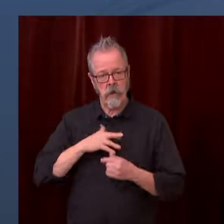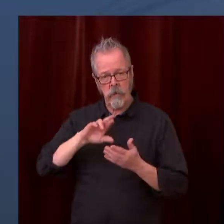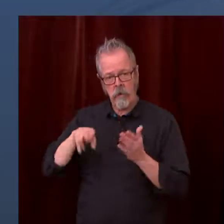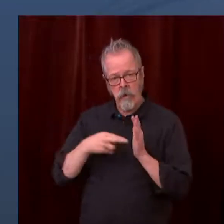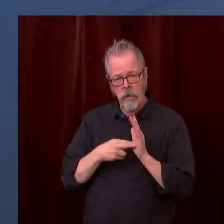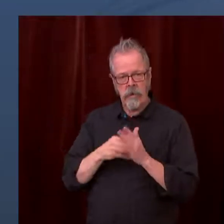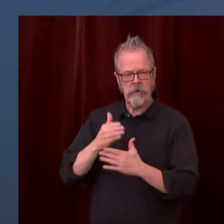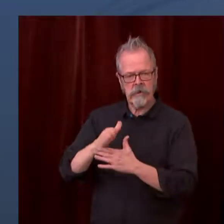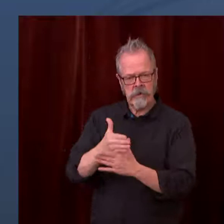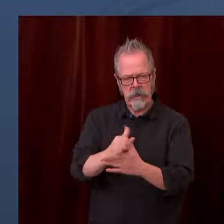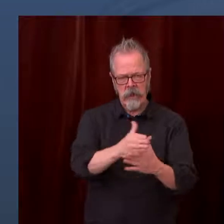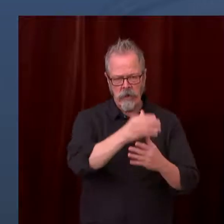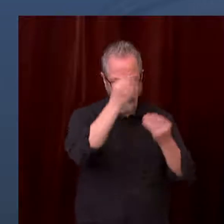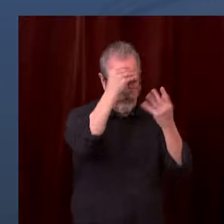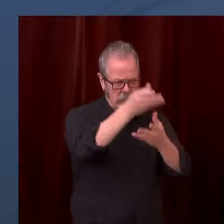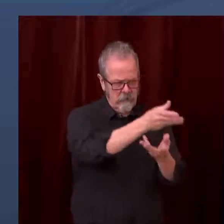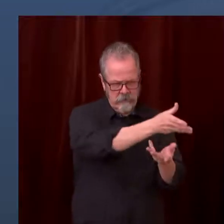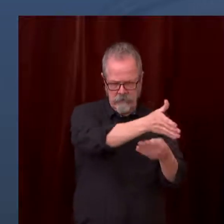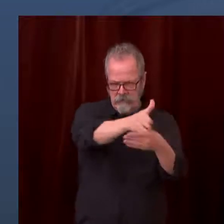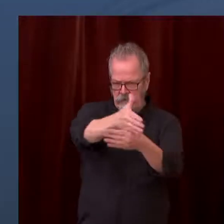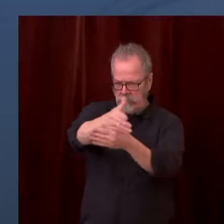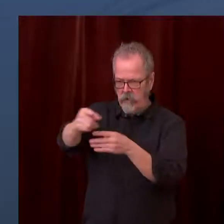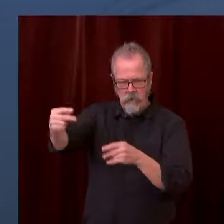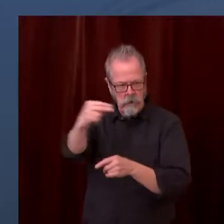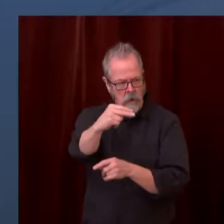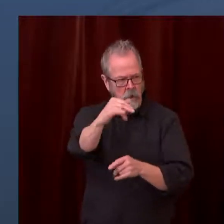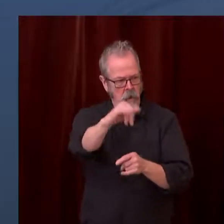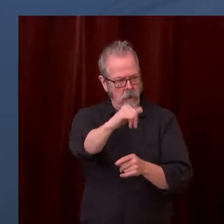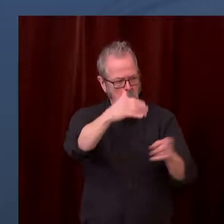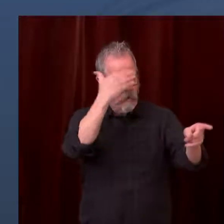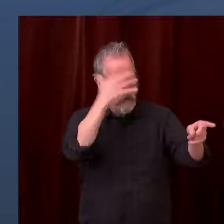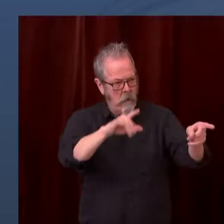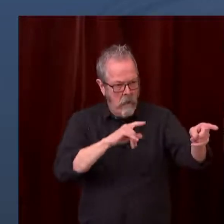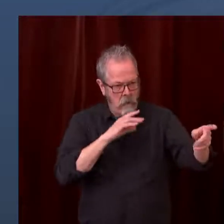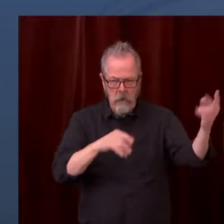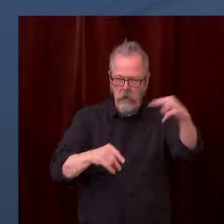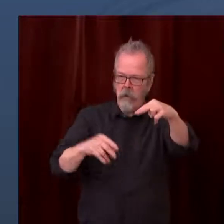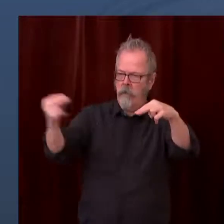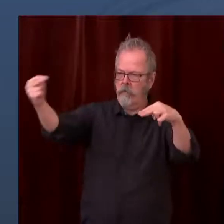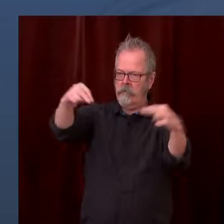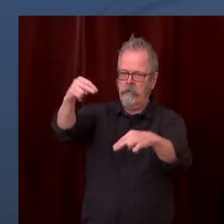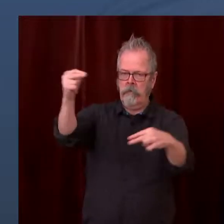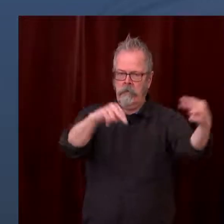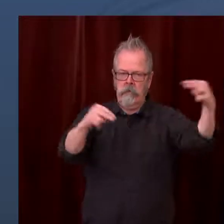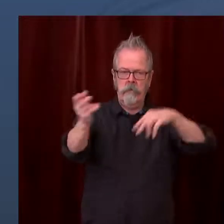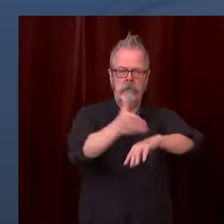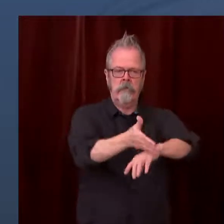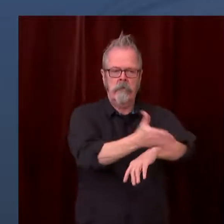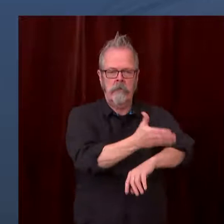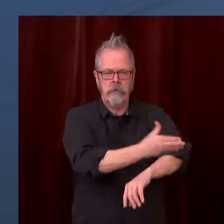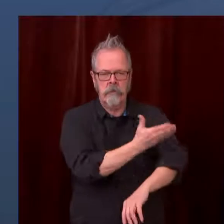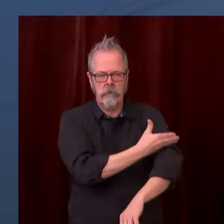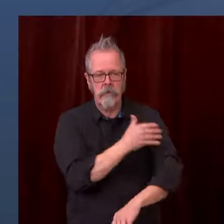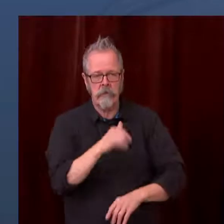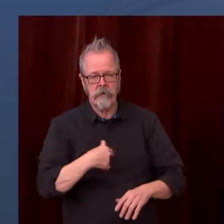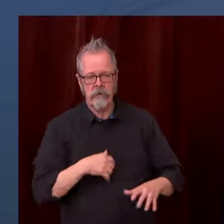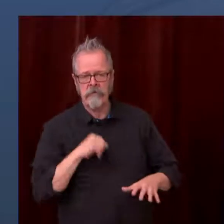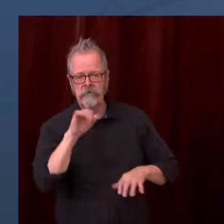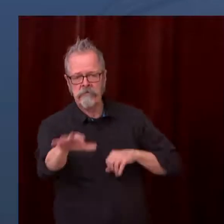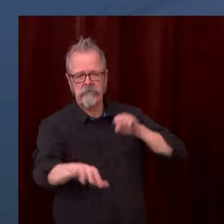hope, will provide over time additional confidence on how we can get this job done. Fundamentally, this is